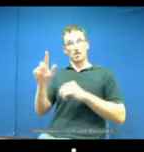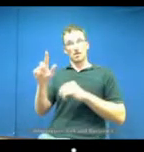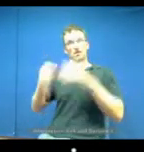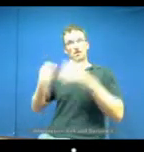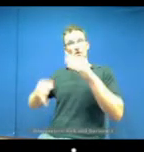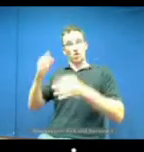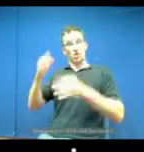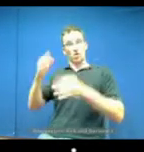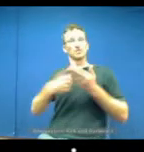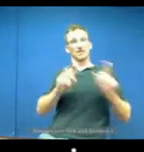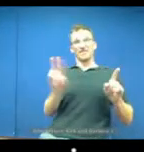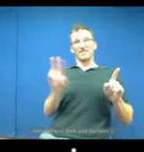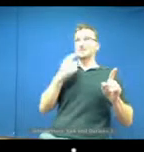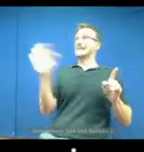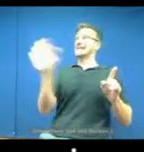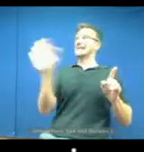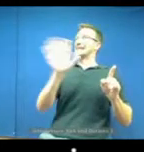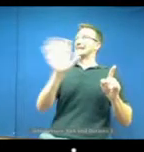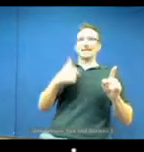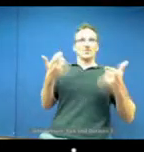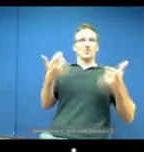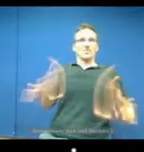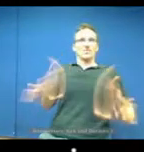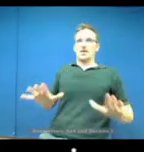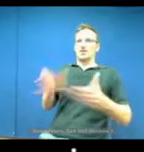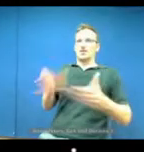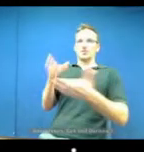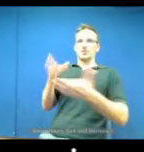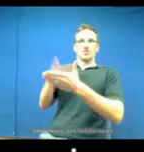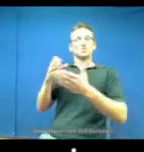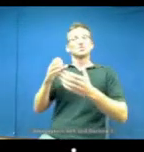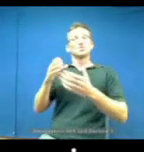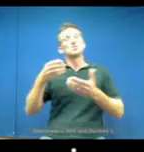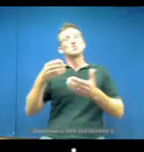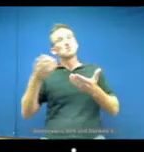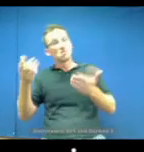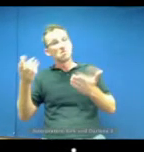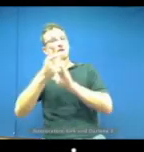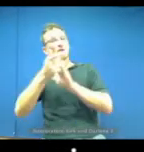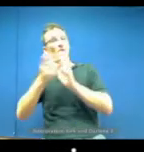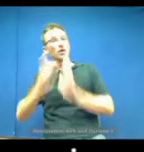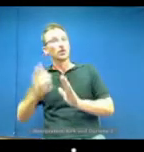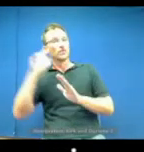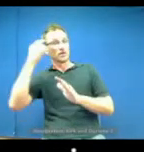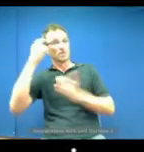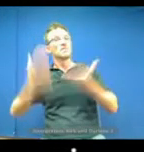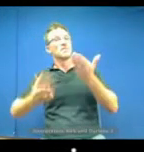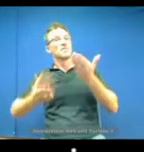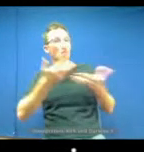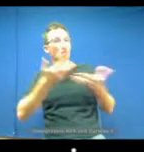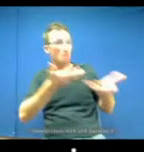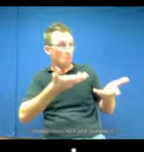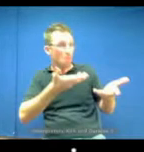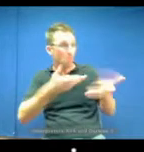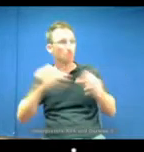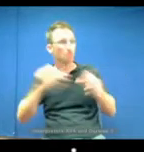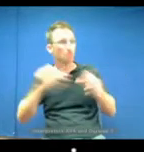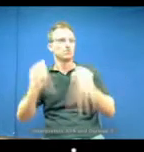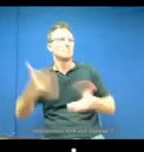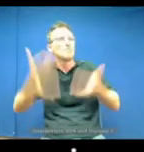charges, and the prosecutor might drop the case. You might also see issues related to